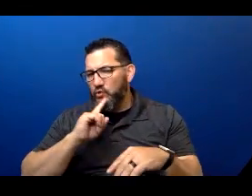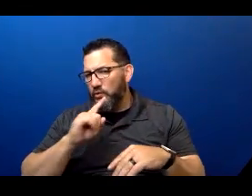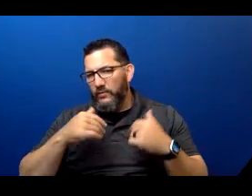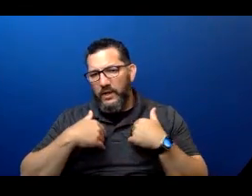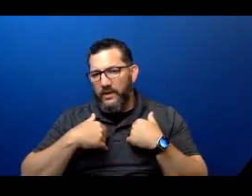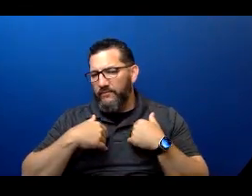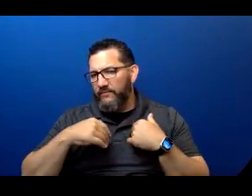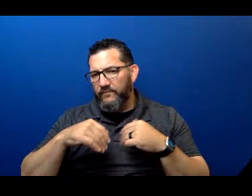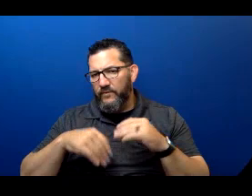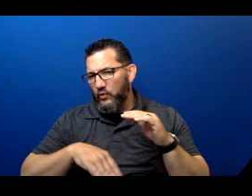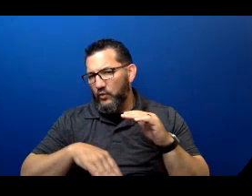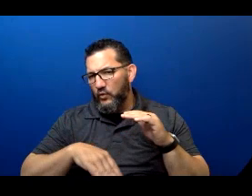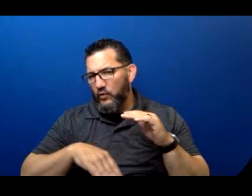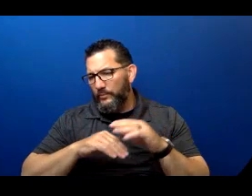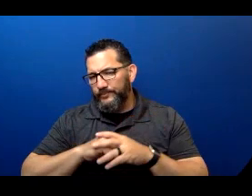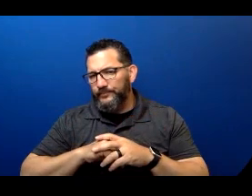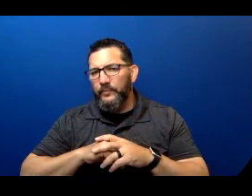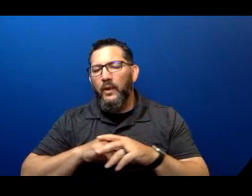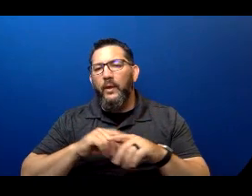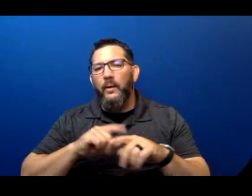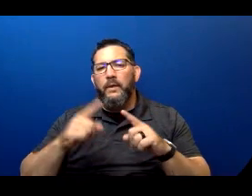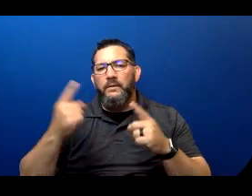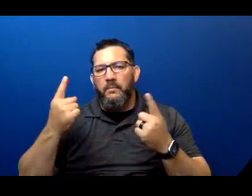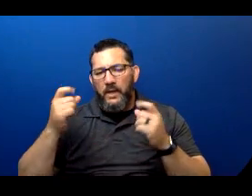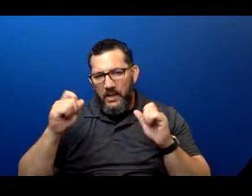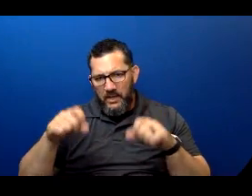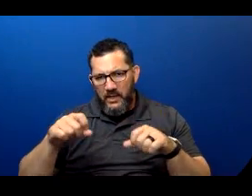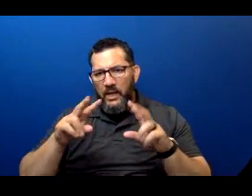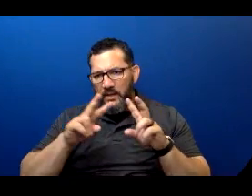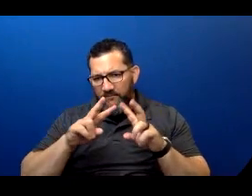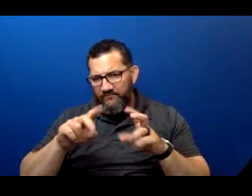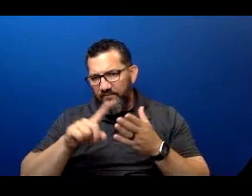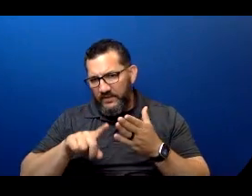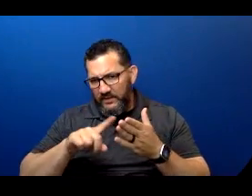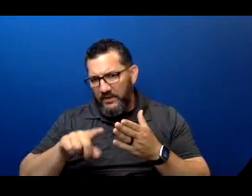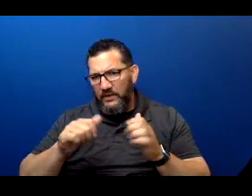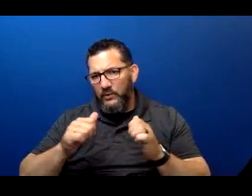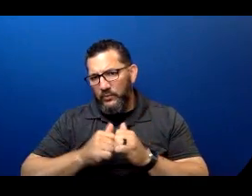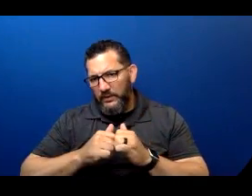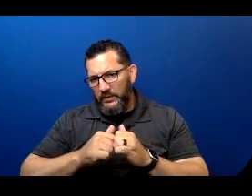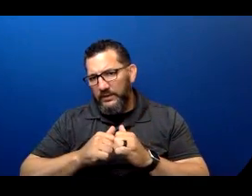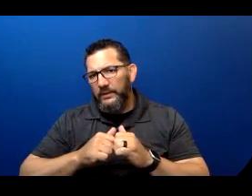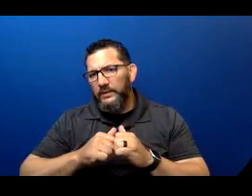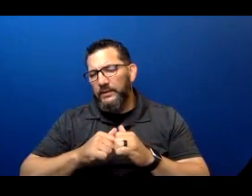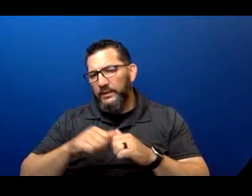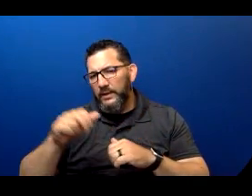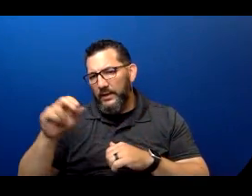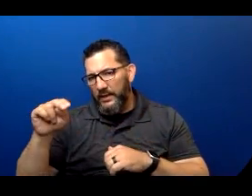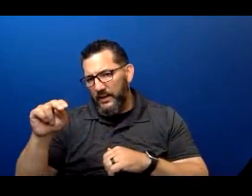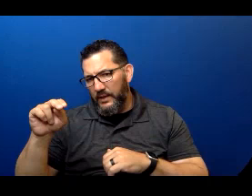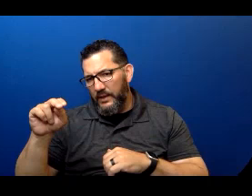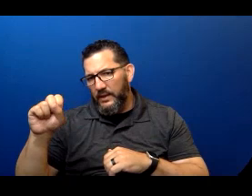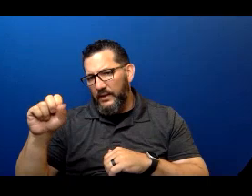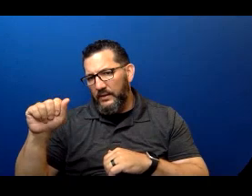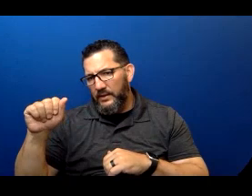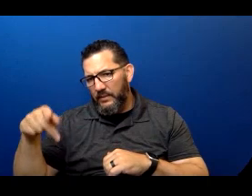threshold, but that's something that I can investigate with the NSIP people,